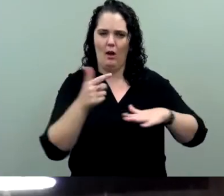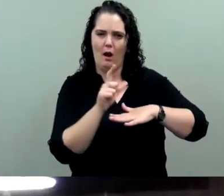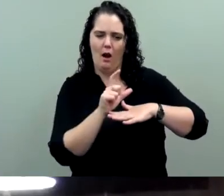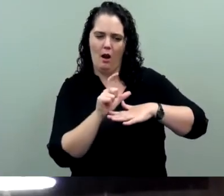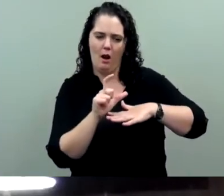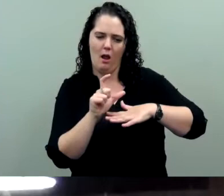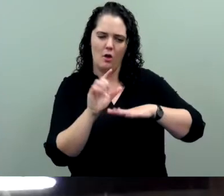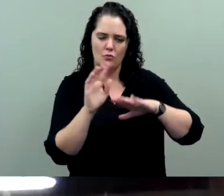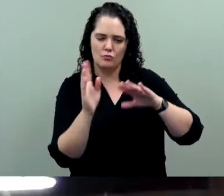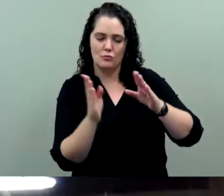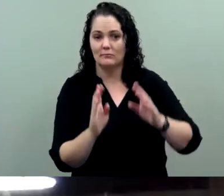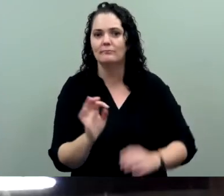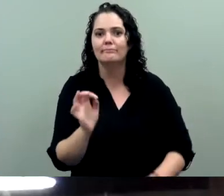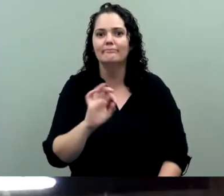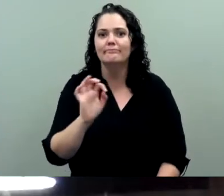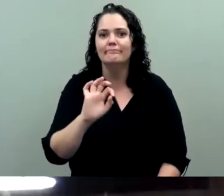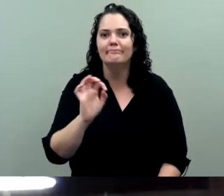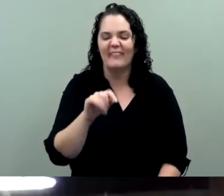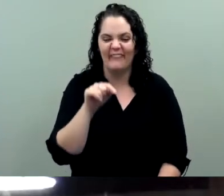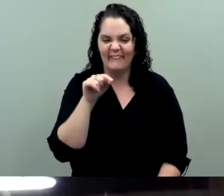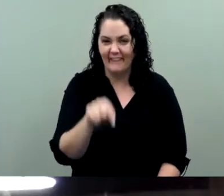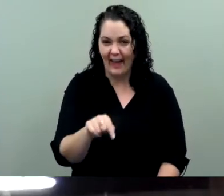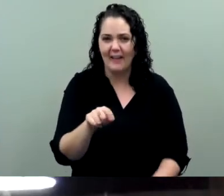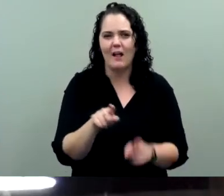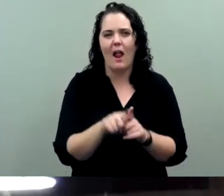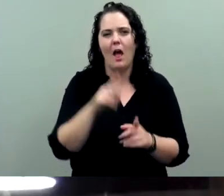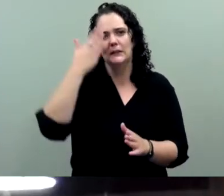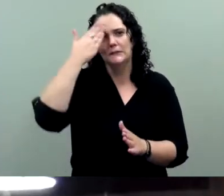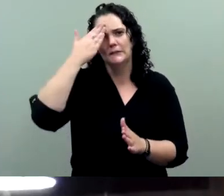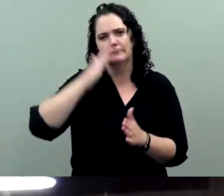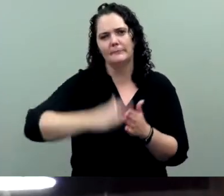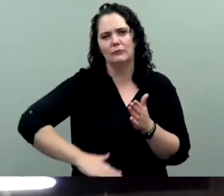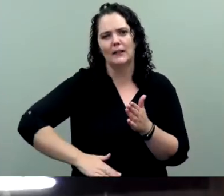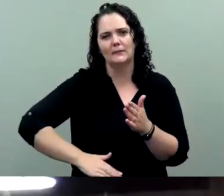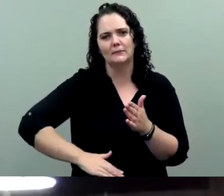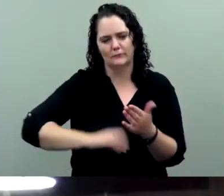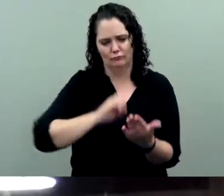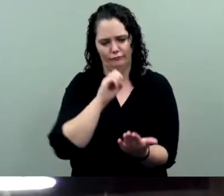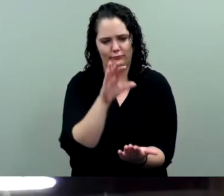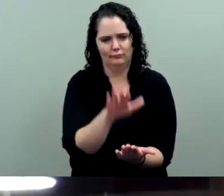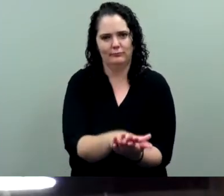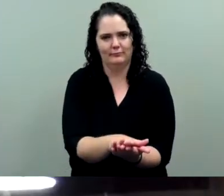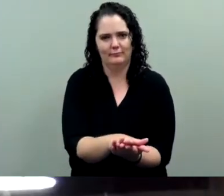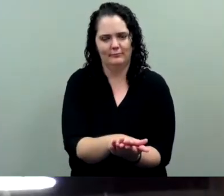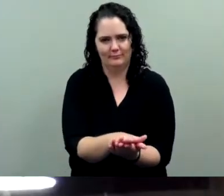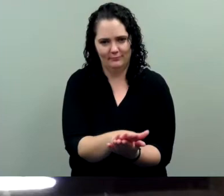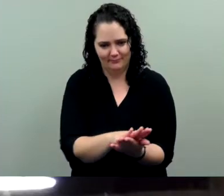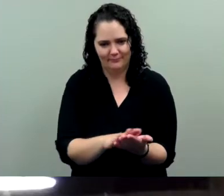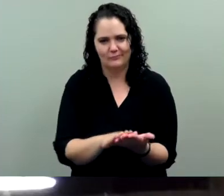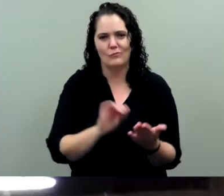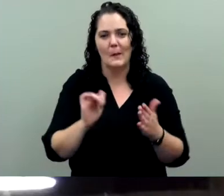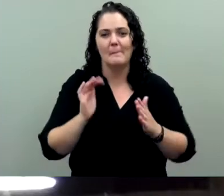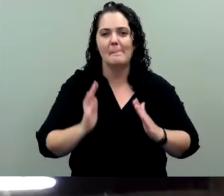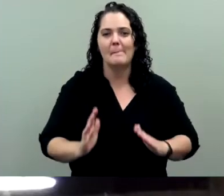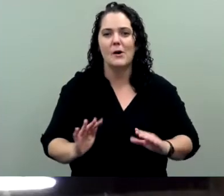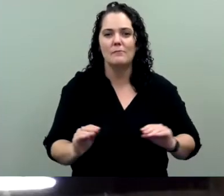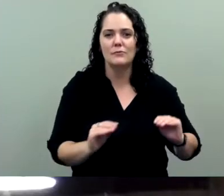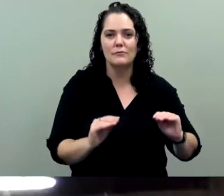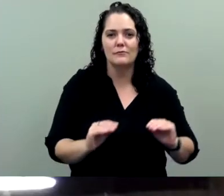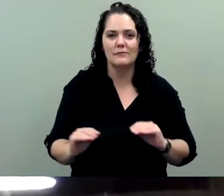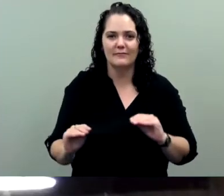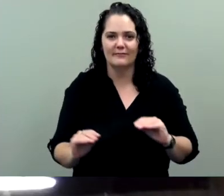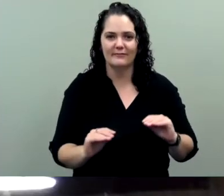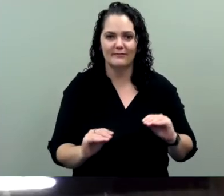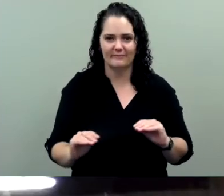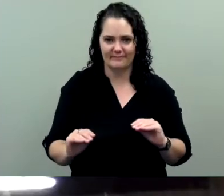was a record of your experience and your movement of the body. And that would be really, then you did a good thing. Because our point, again,